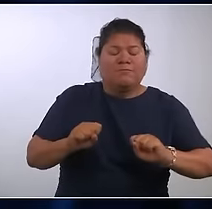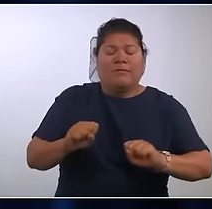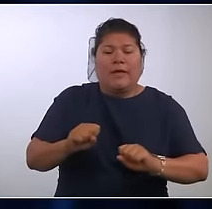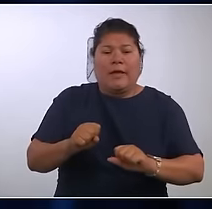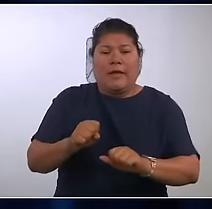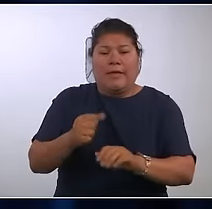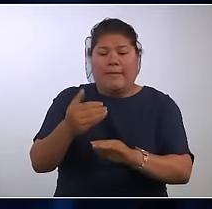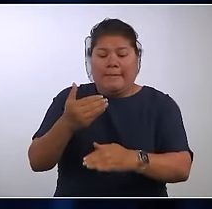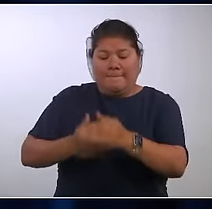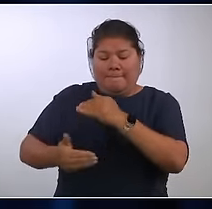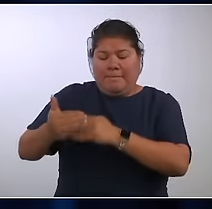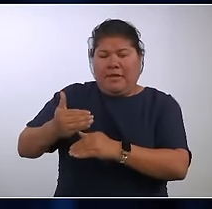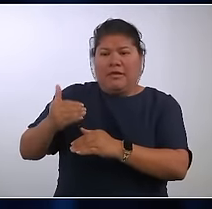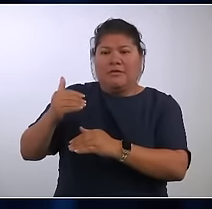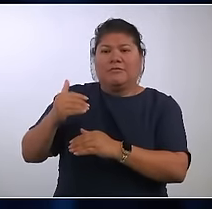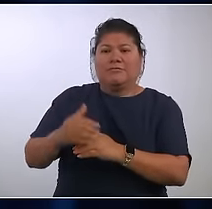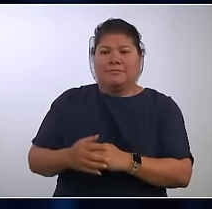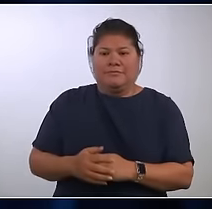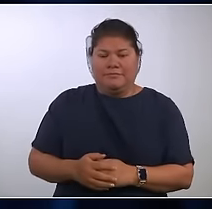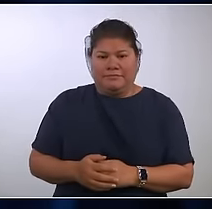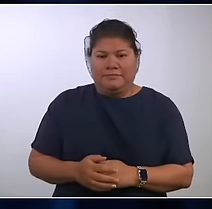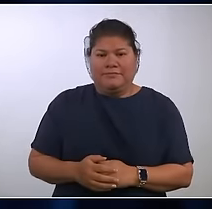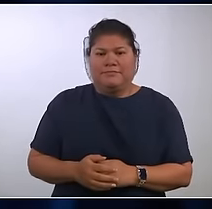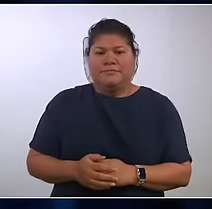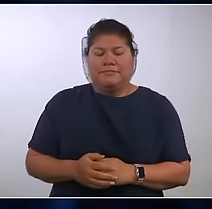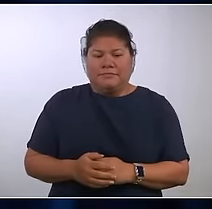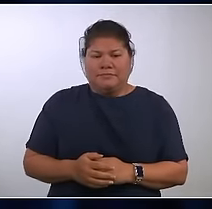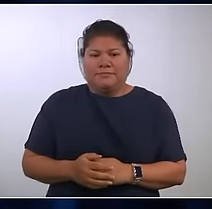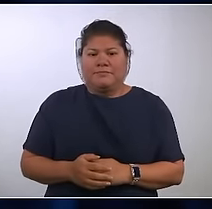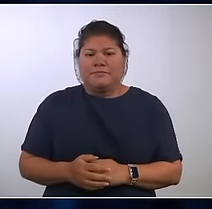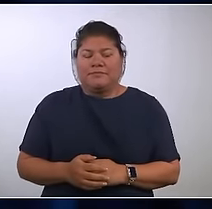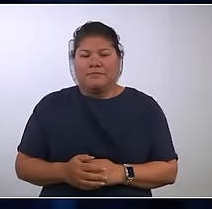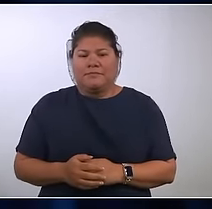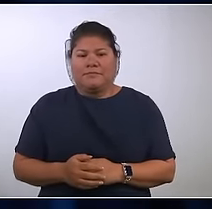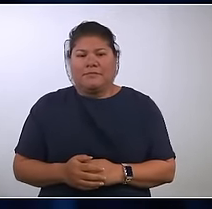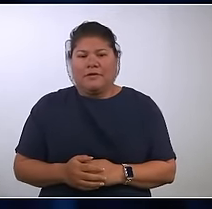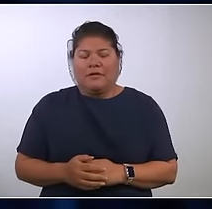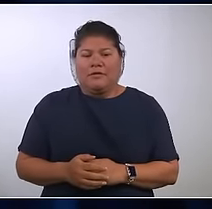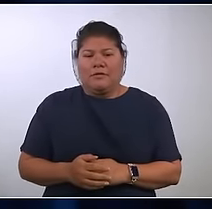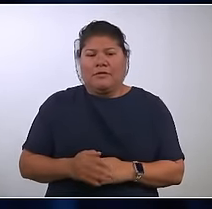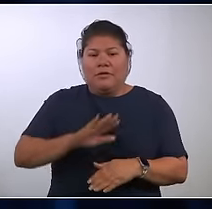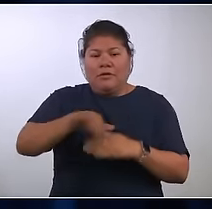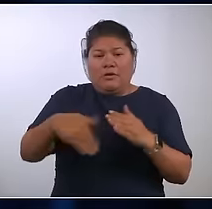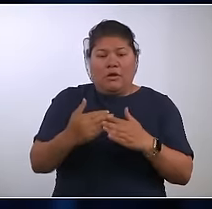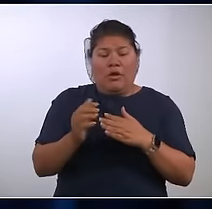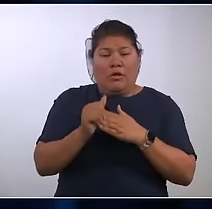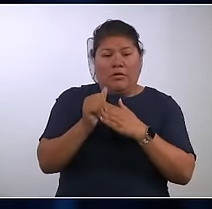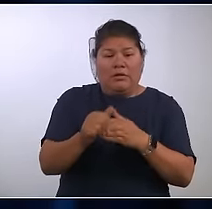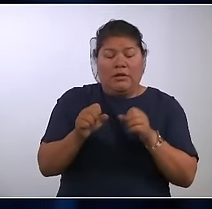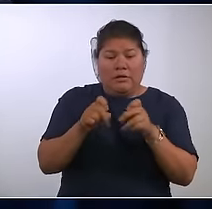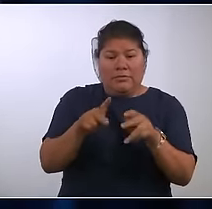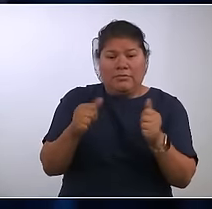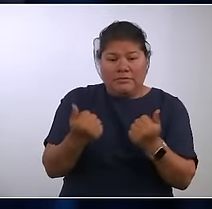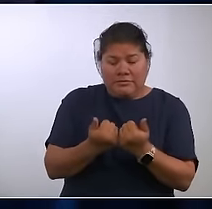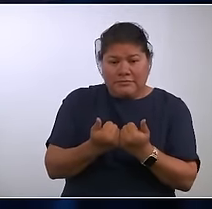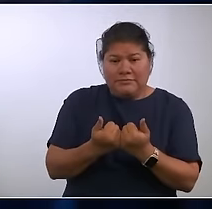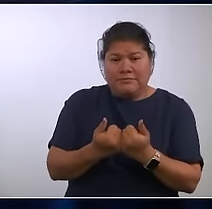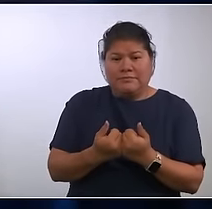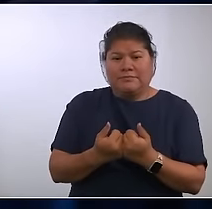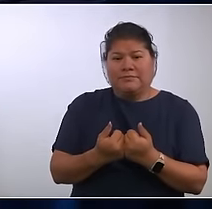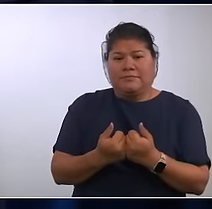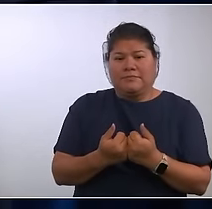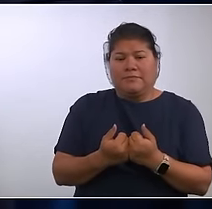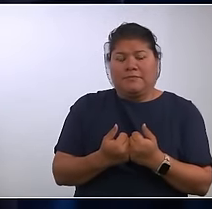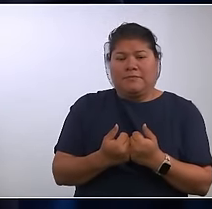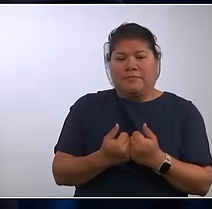los que nos precedieron. Upon the sacrifices and the efforts of those that preceded us. Entre todos los líderes de la Asamblea Apostólica. Among all the